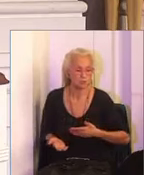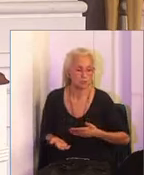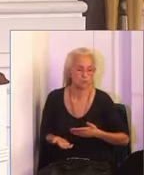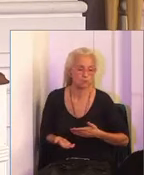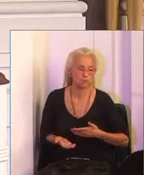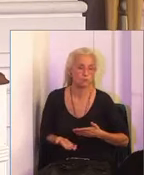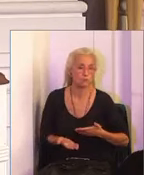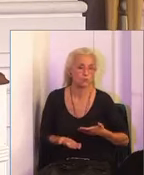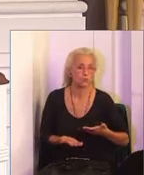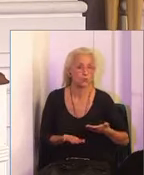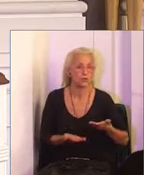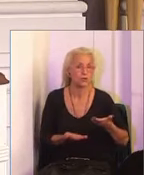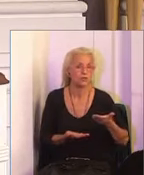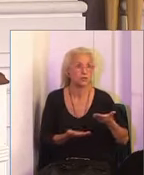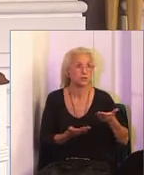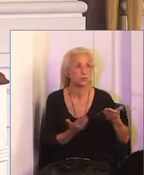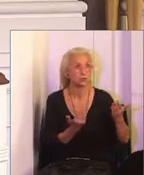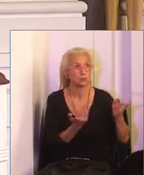closer to God.